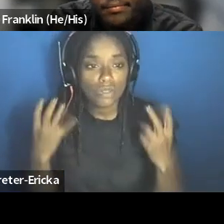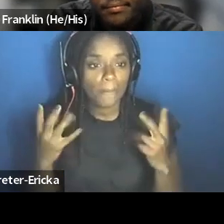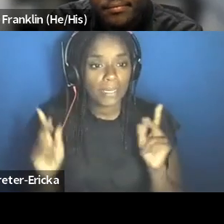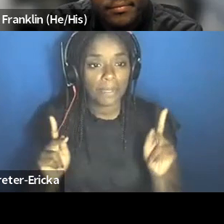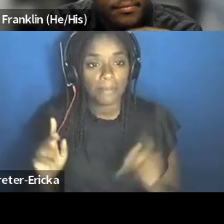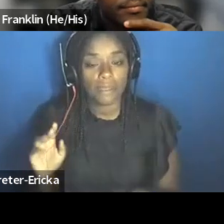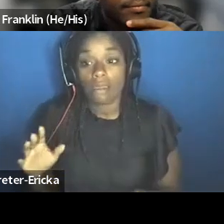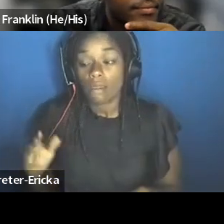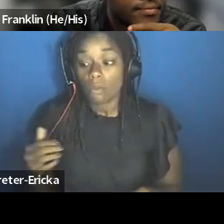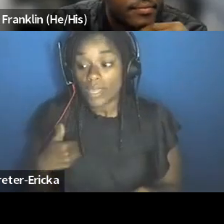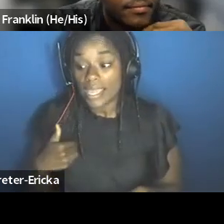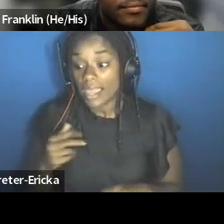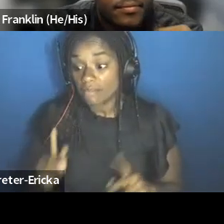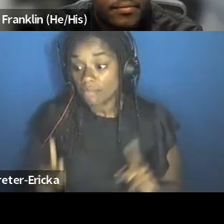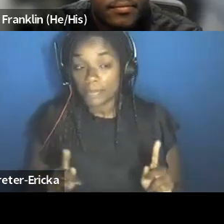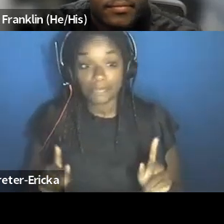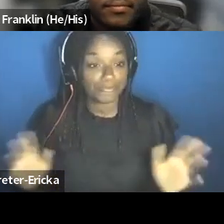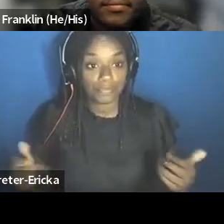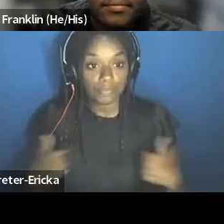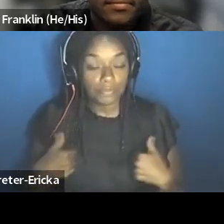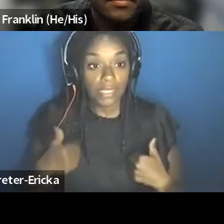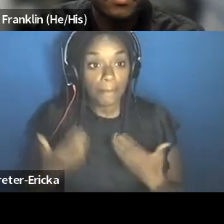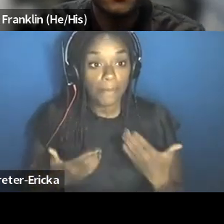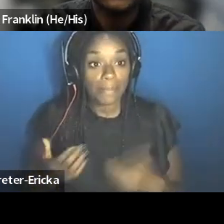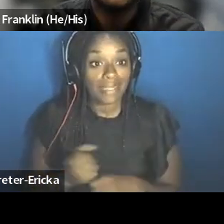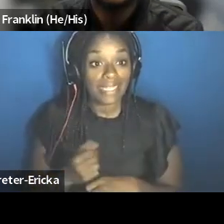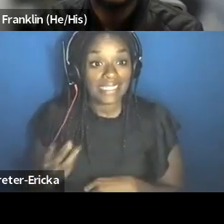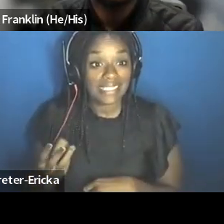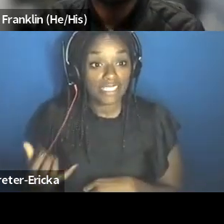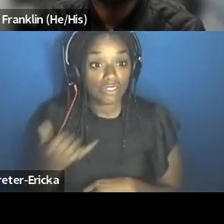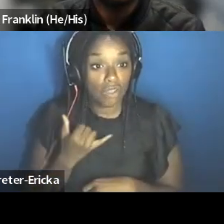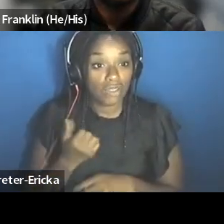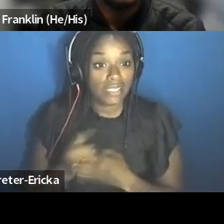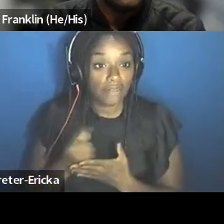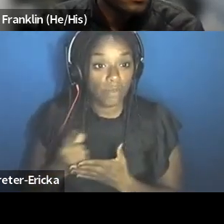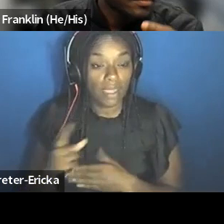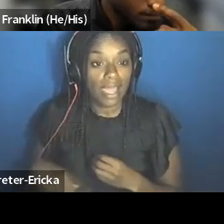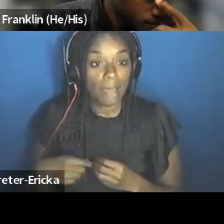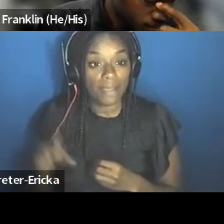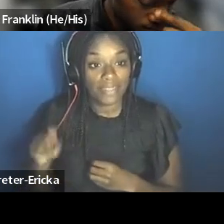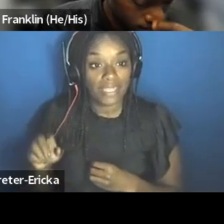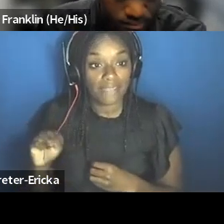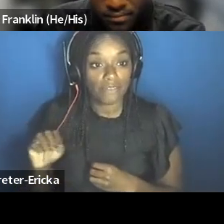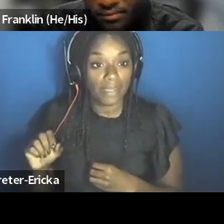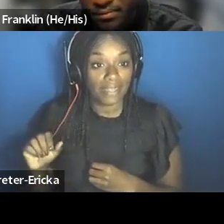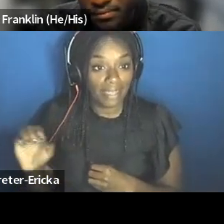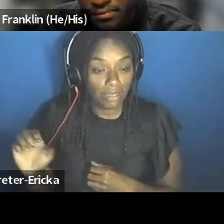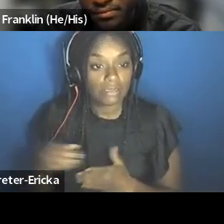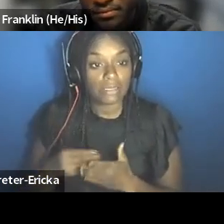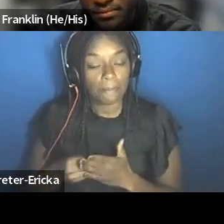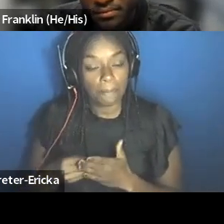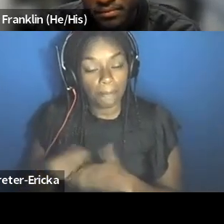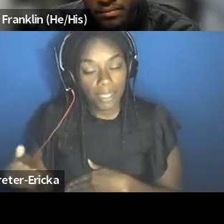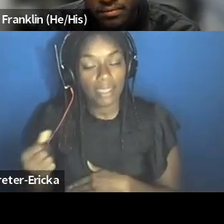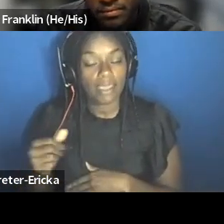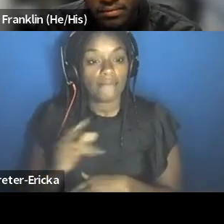Medicare, we have folks, I probably get 6 phone calls a week about the need for Medicare to pay for personal care. Those are